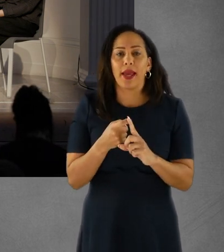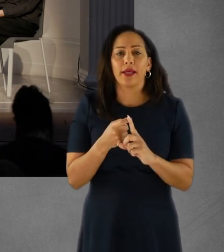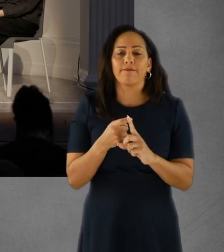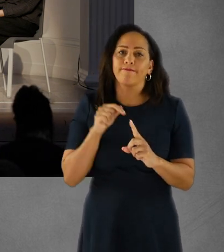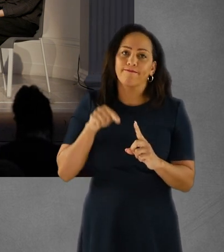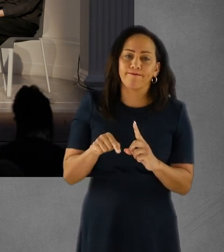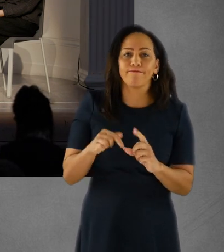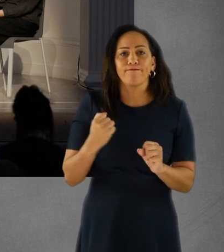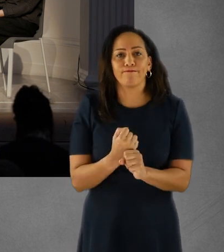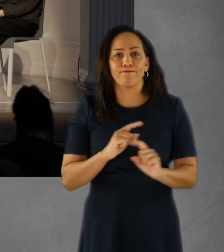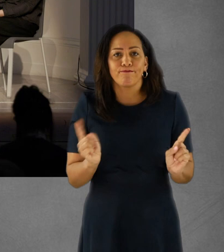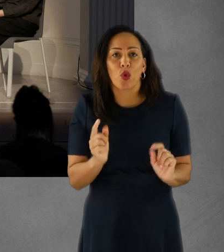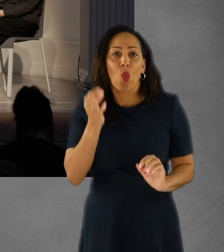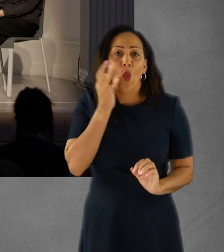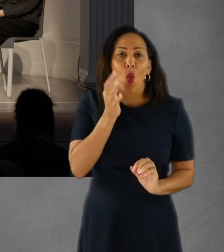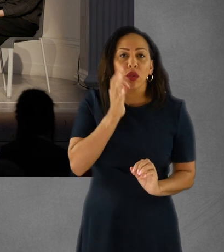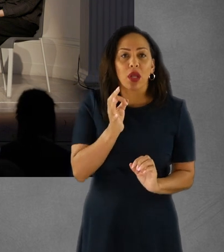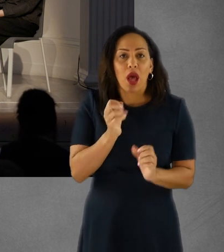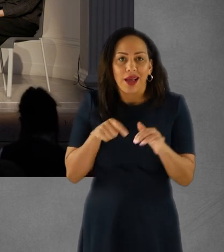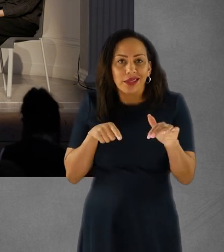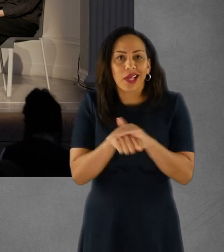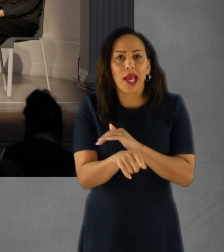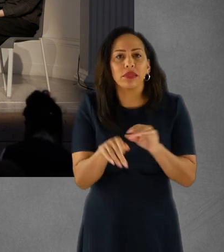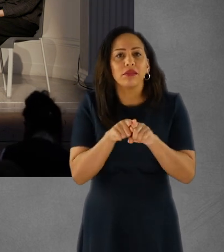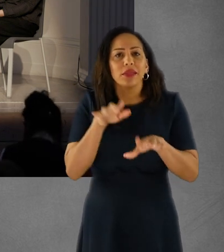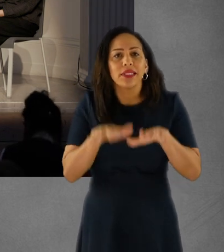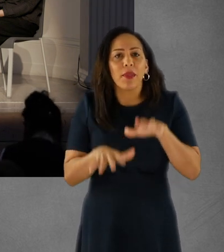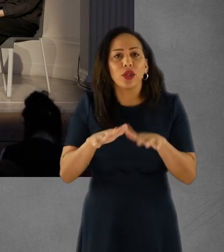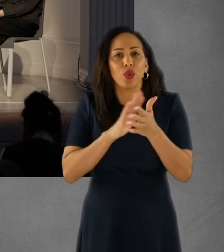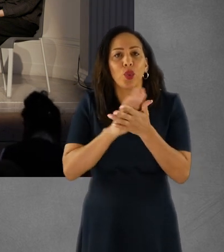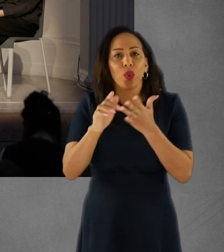escapes. So can do the kind of Houdini escape from a tank of water.